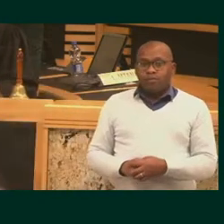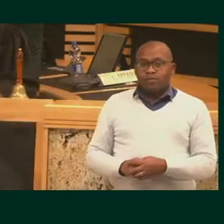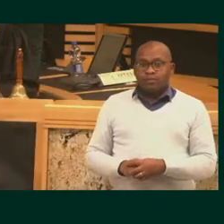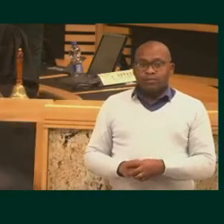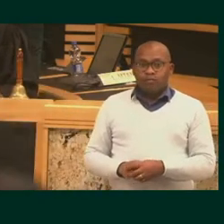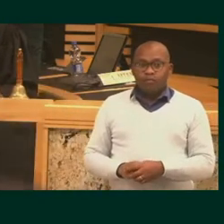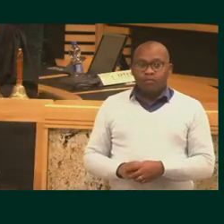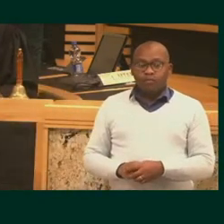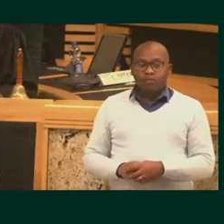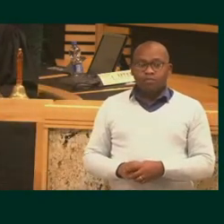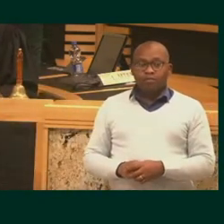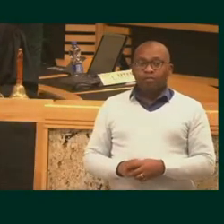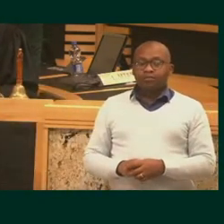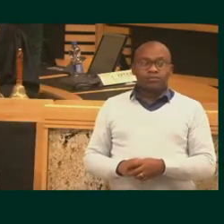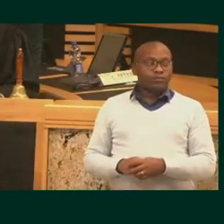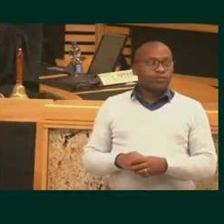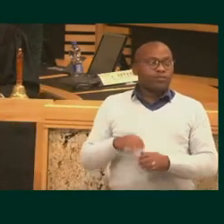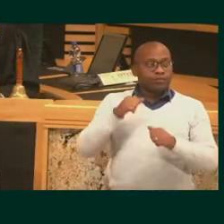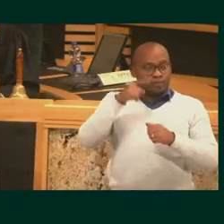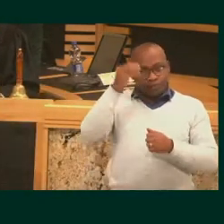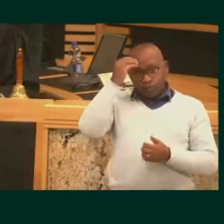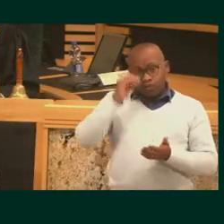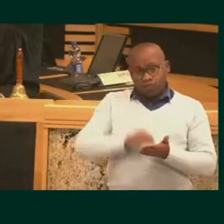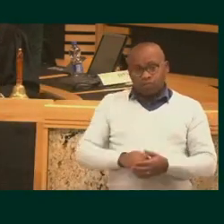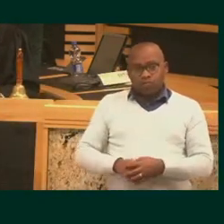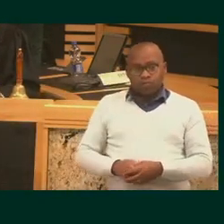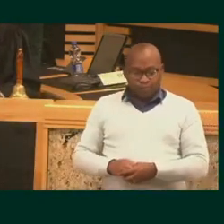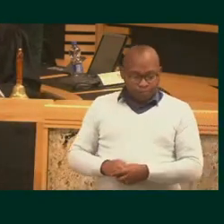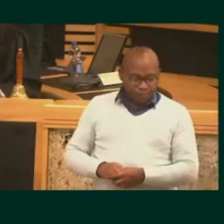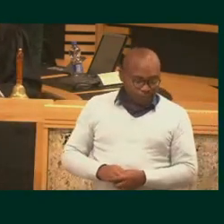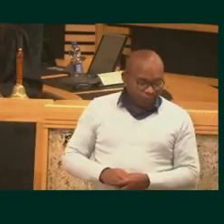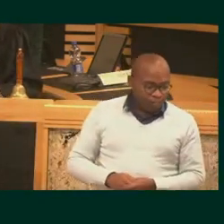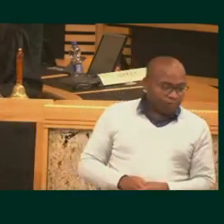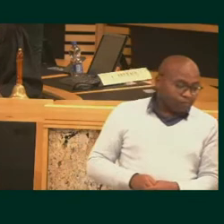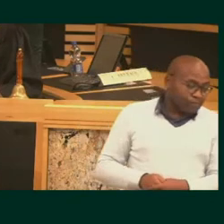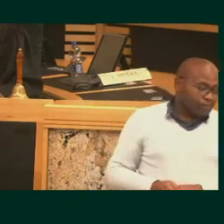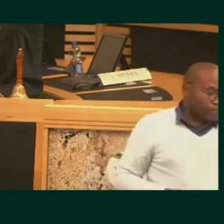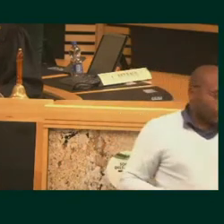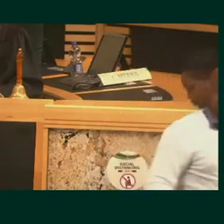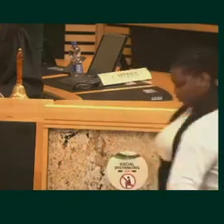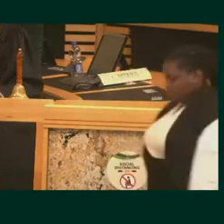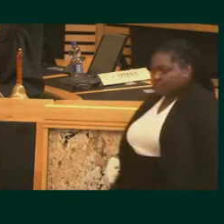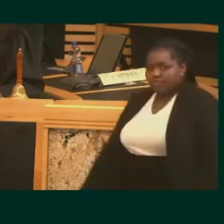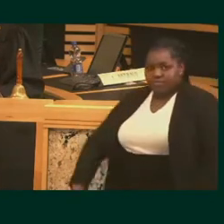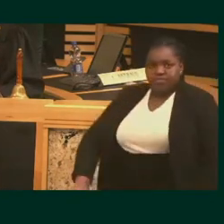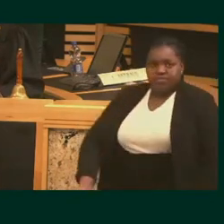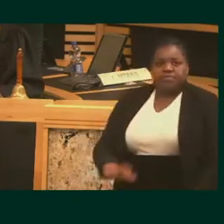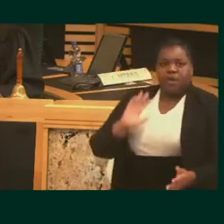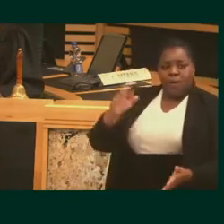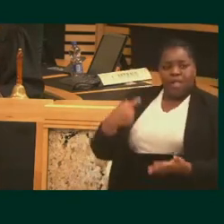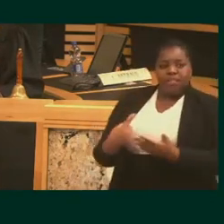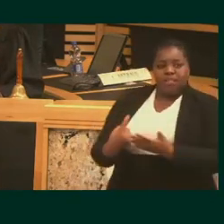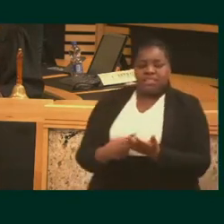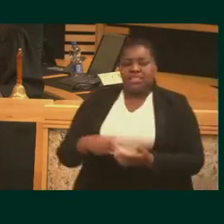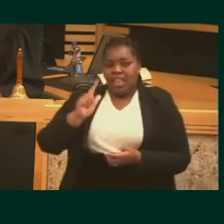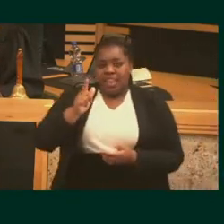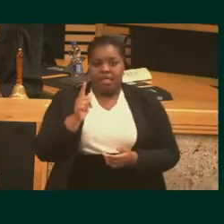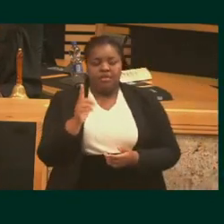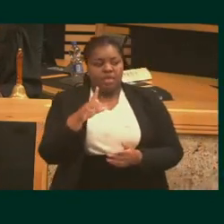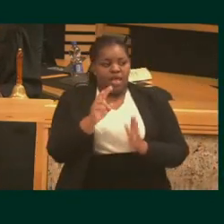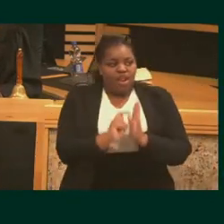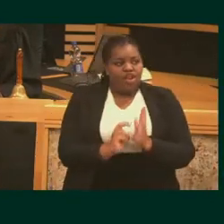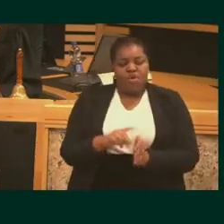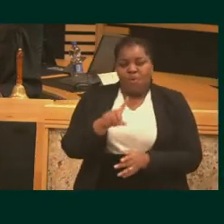uh the motion is noted and it will be then debated at the later stage in accordance with rule 133 subsection